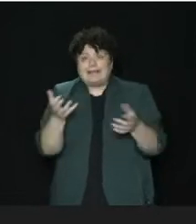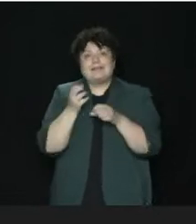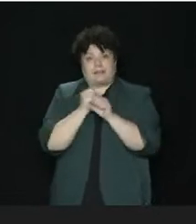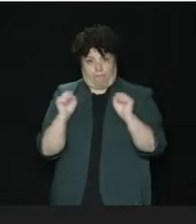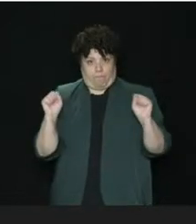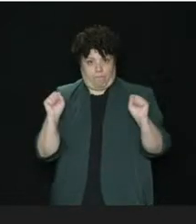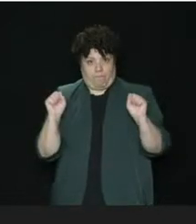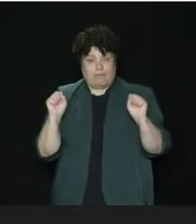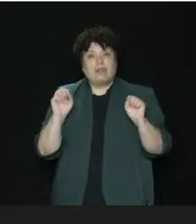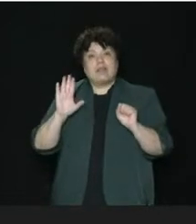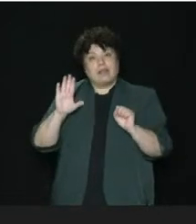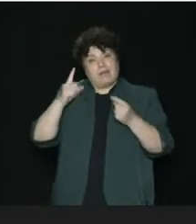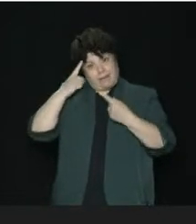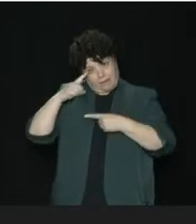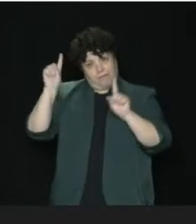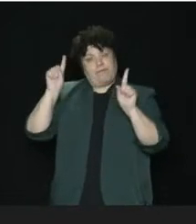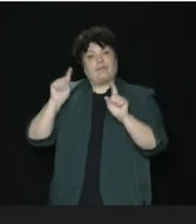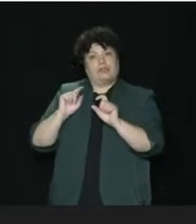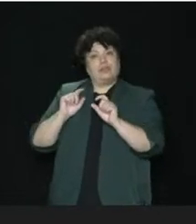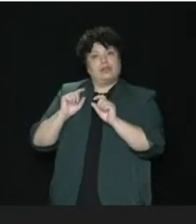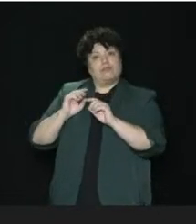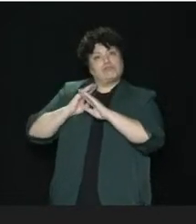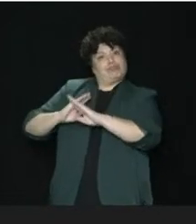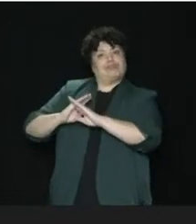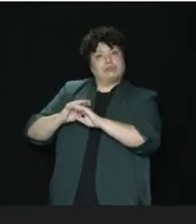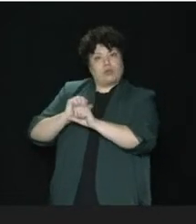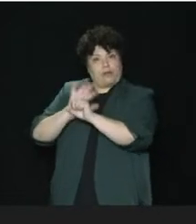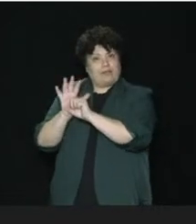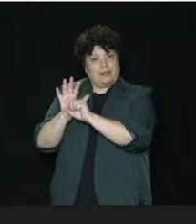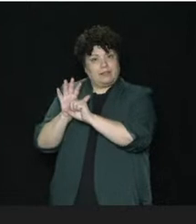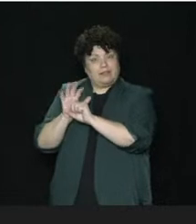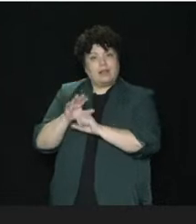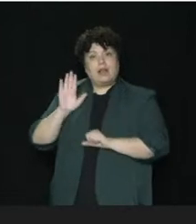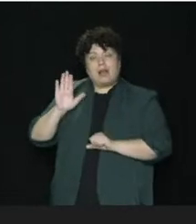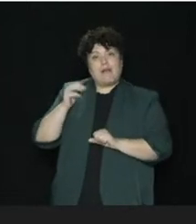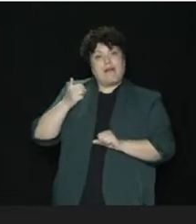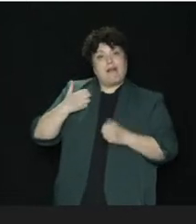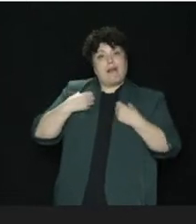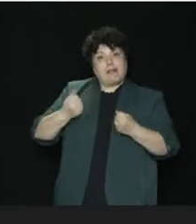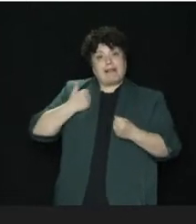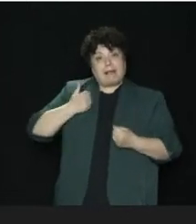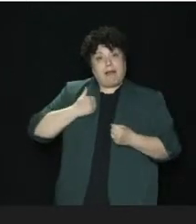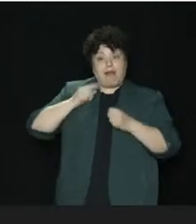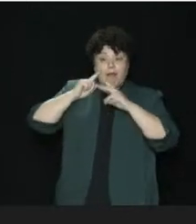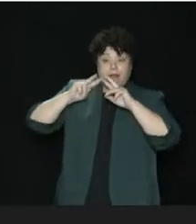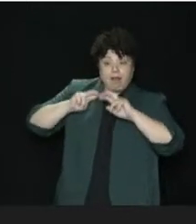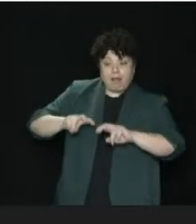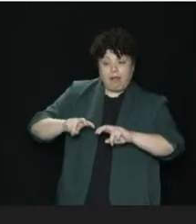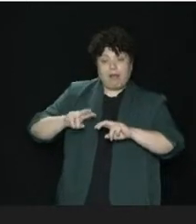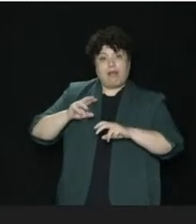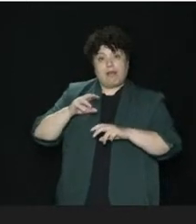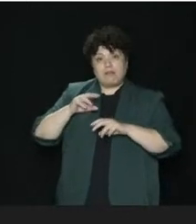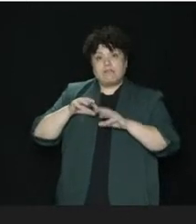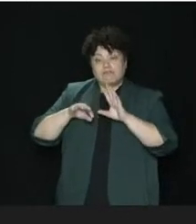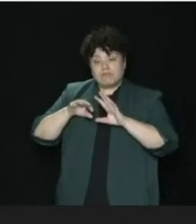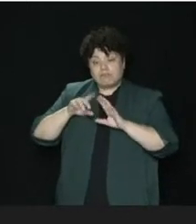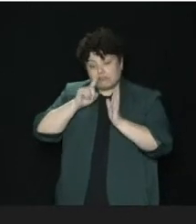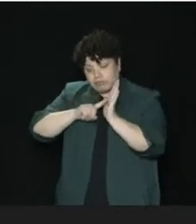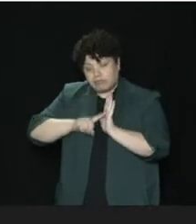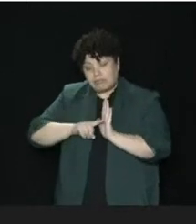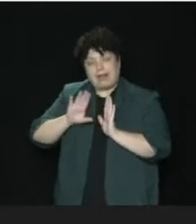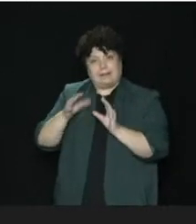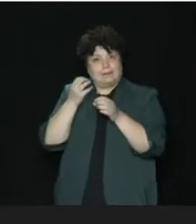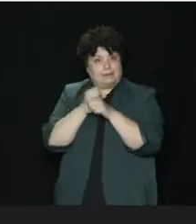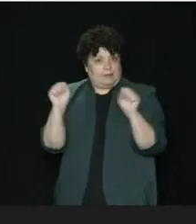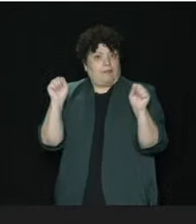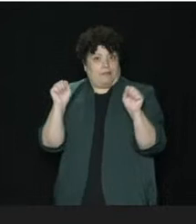and effective as evaluated by Health Canada. The safety of Canadians is first and foremost. And we